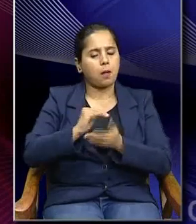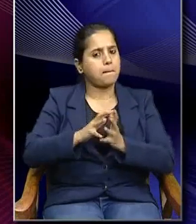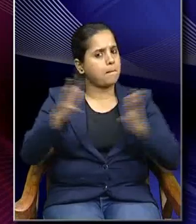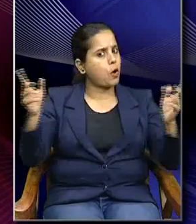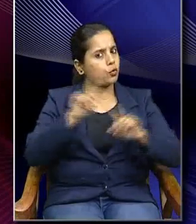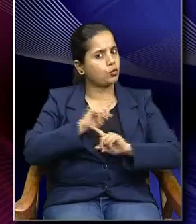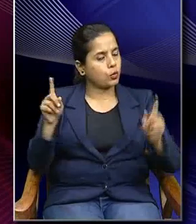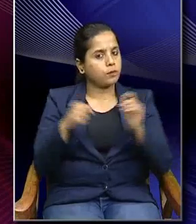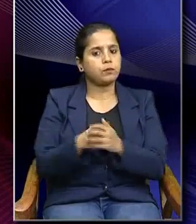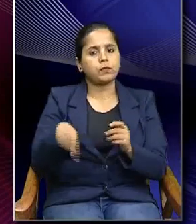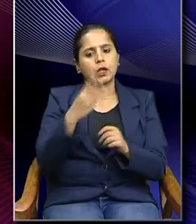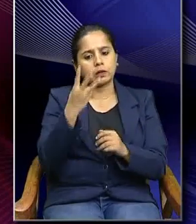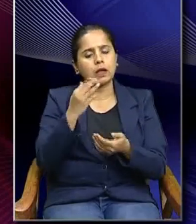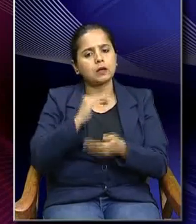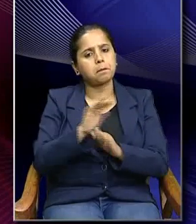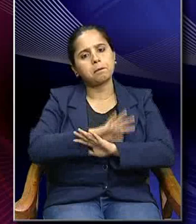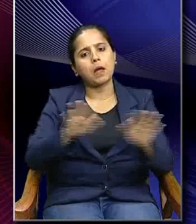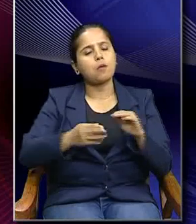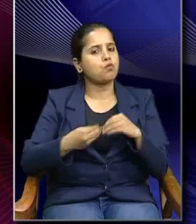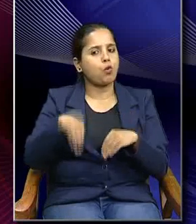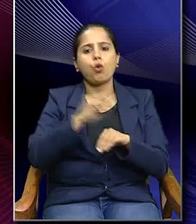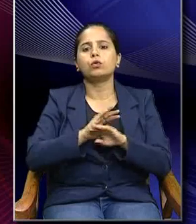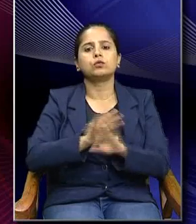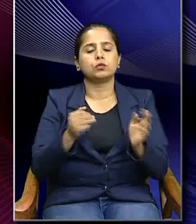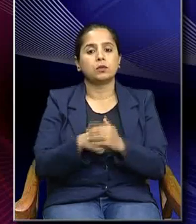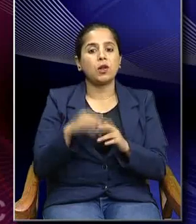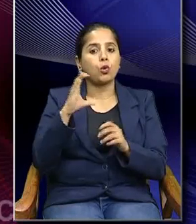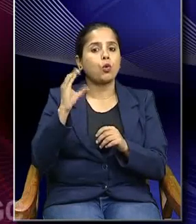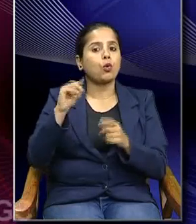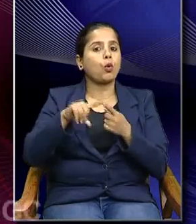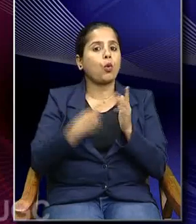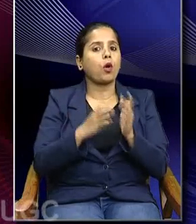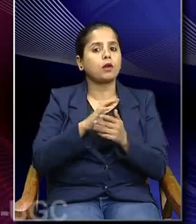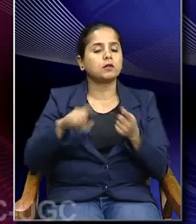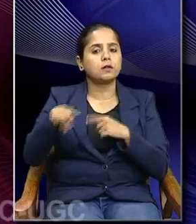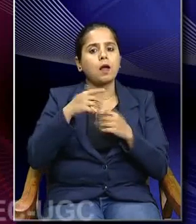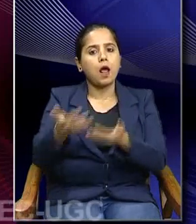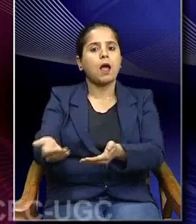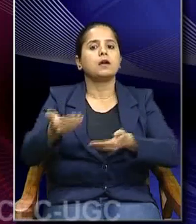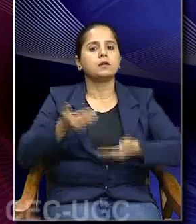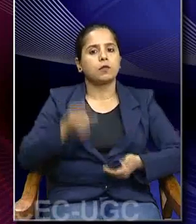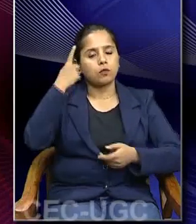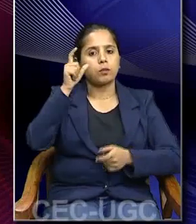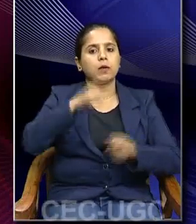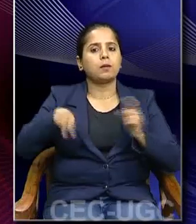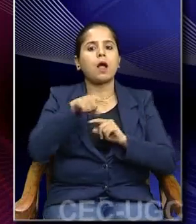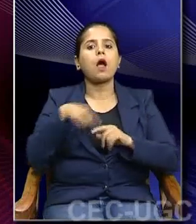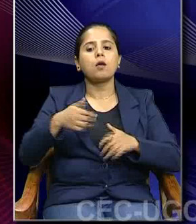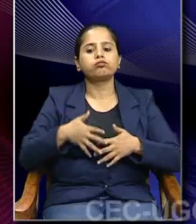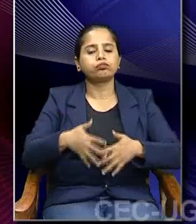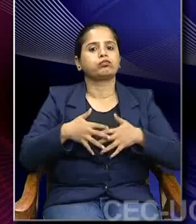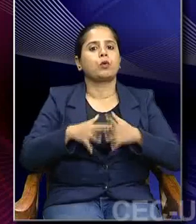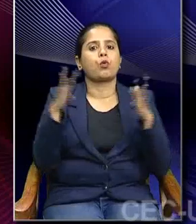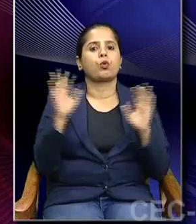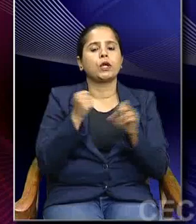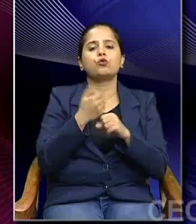after having 3 children. The coercive tactics were adopted to control fertility level. The